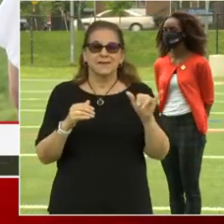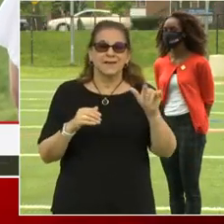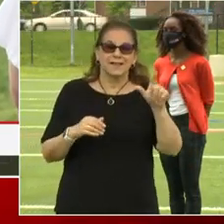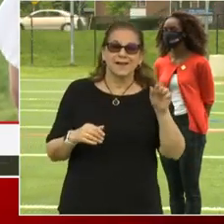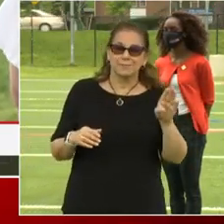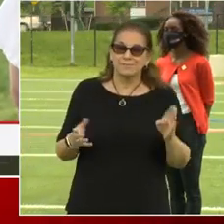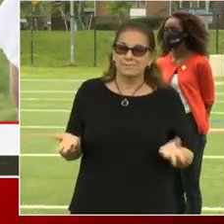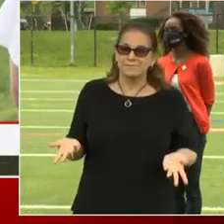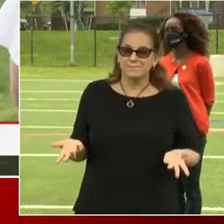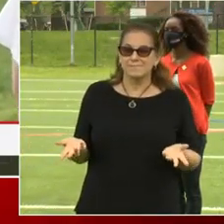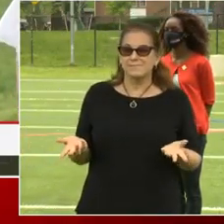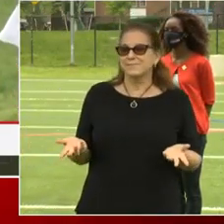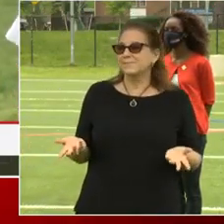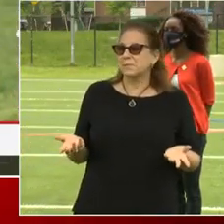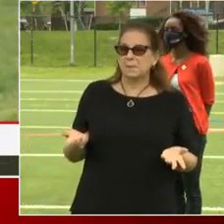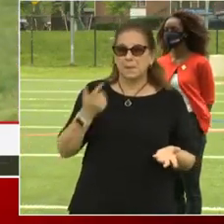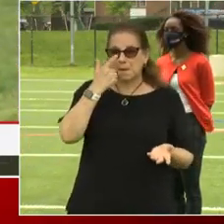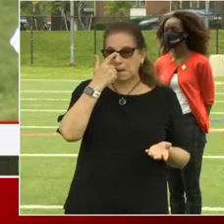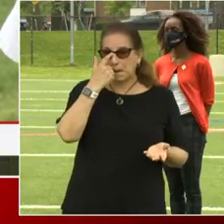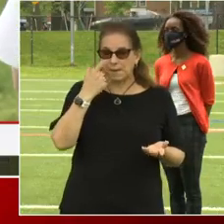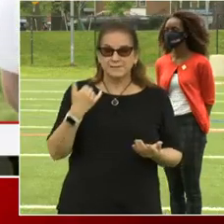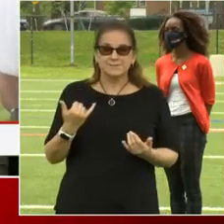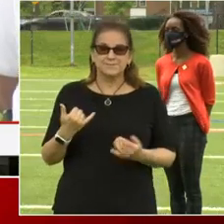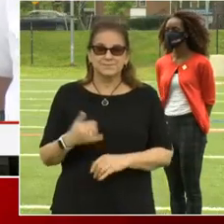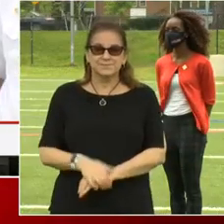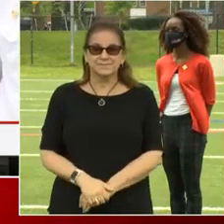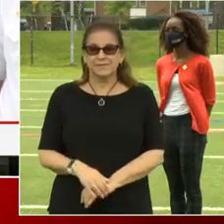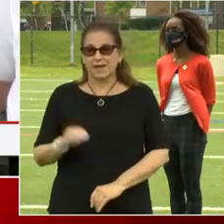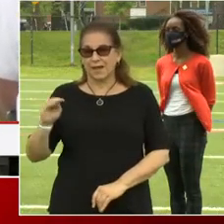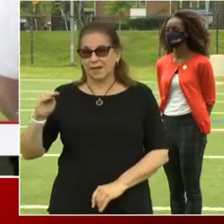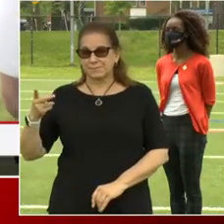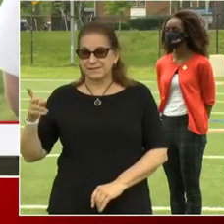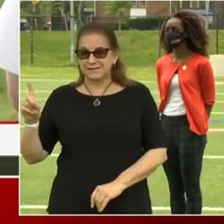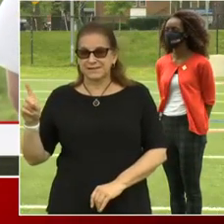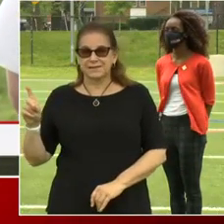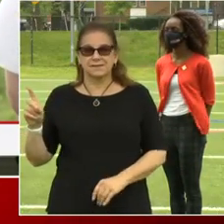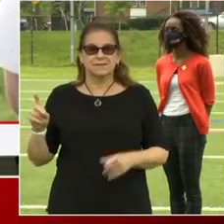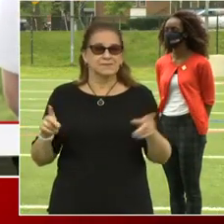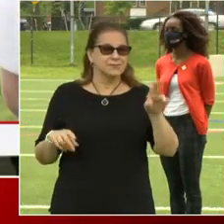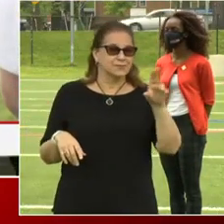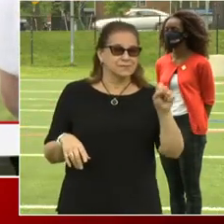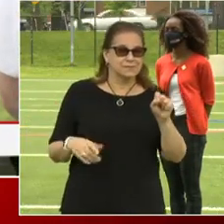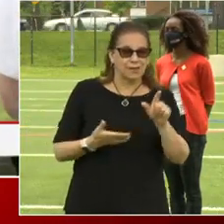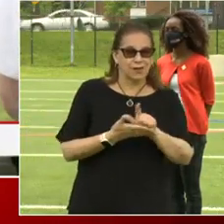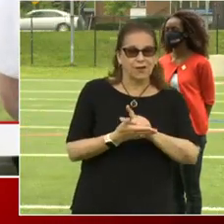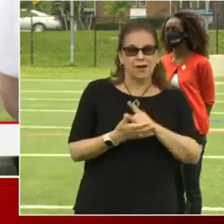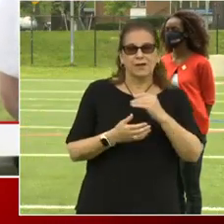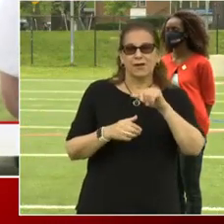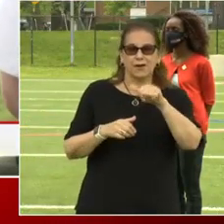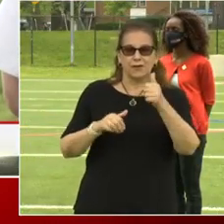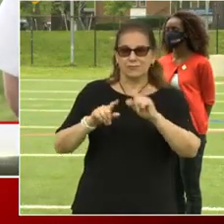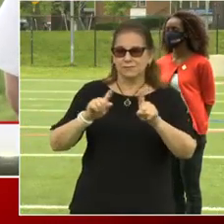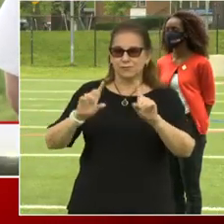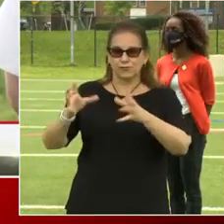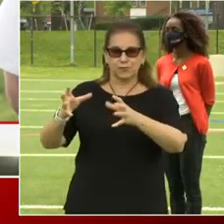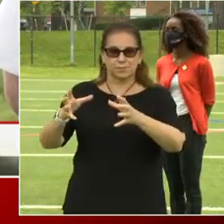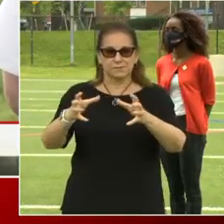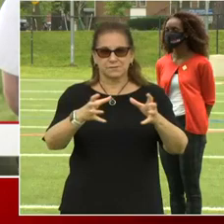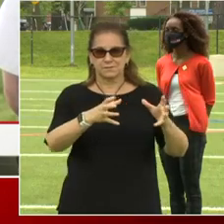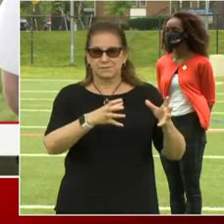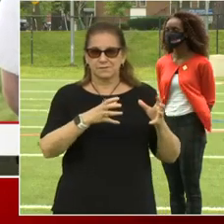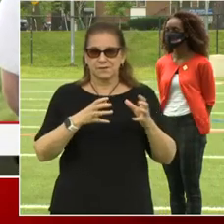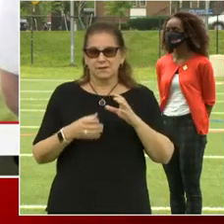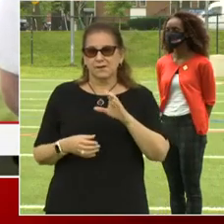is separate from MPD or the U.S. Attorney or any of the parties in a criminal case. The